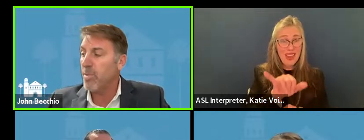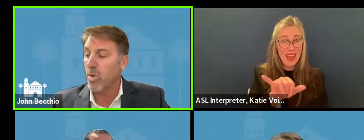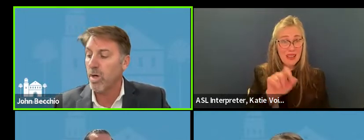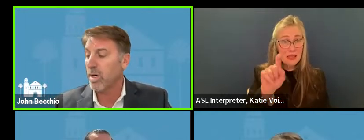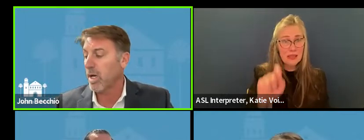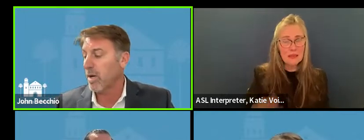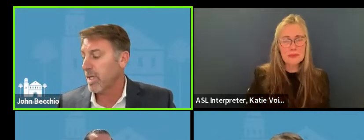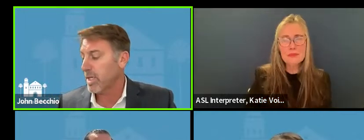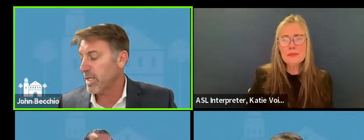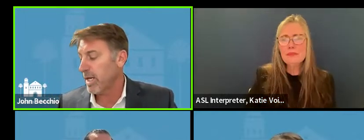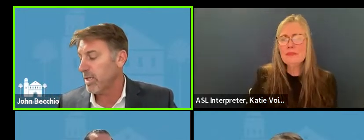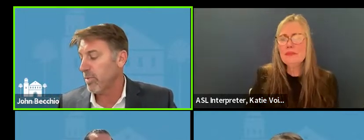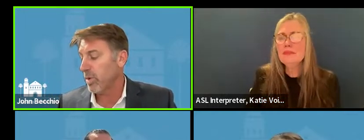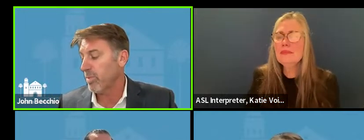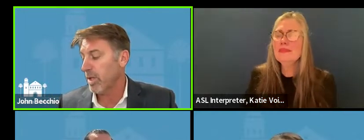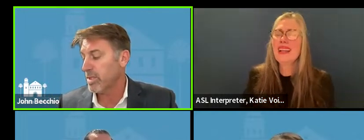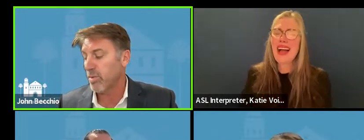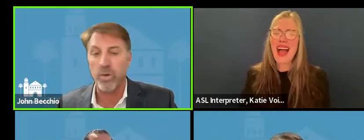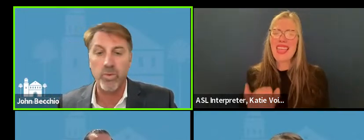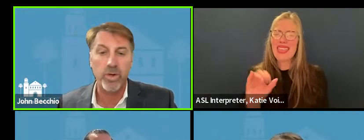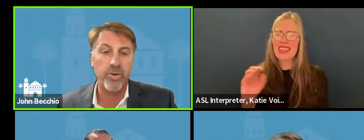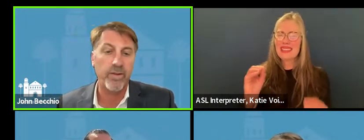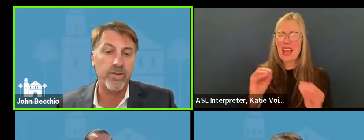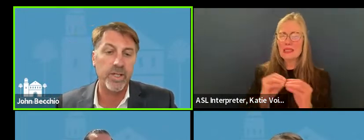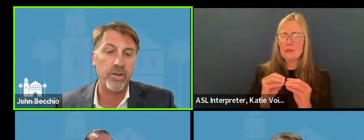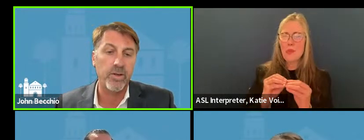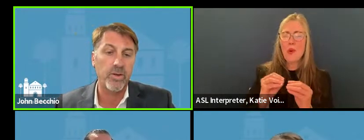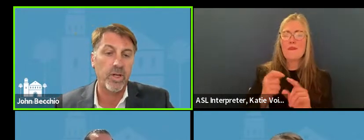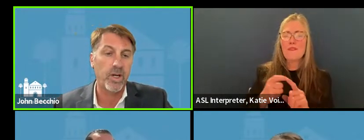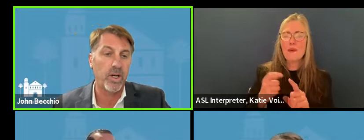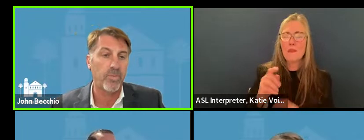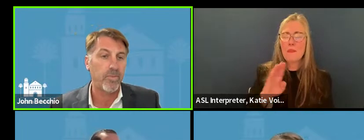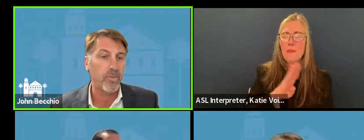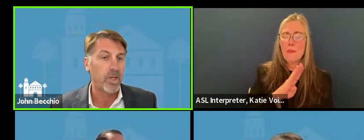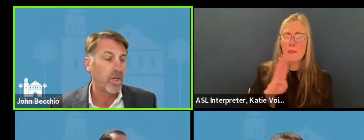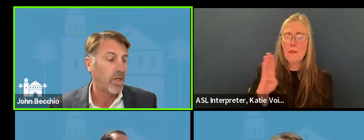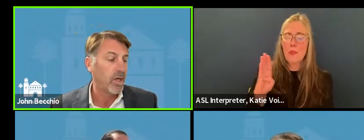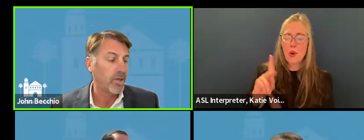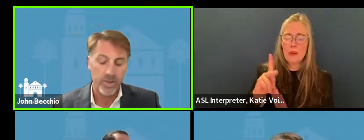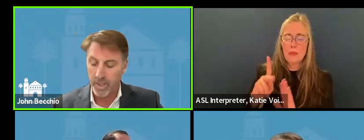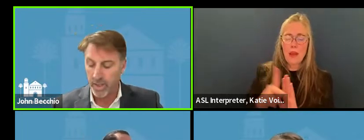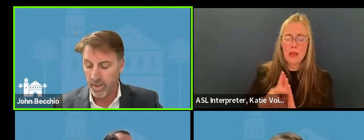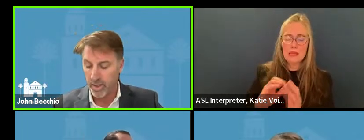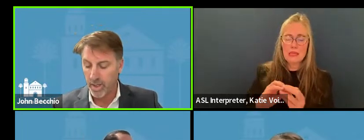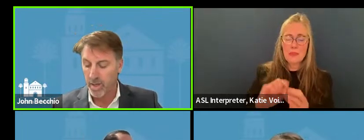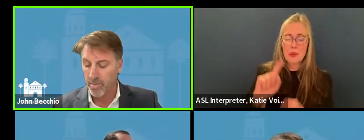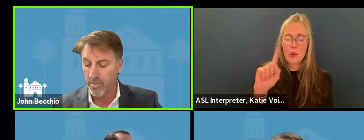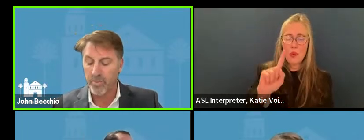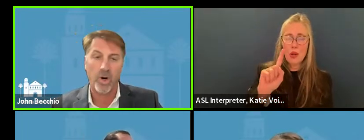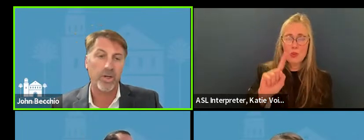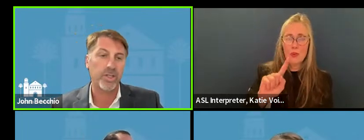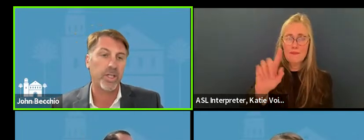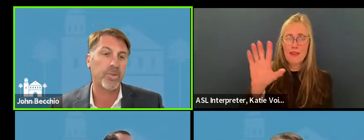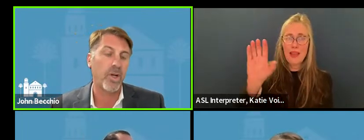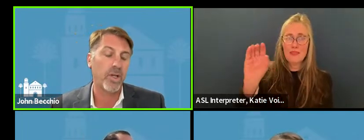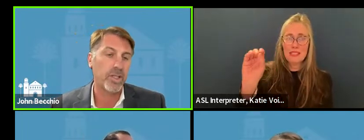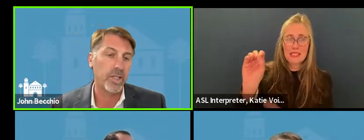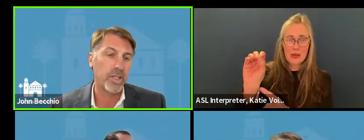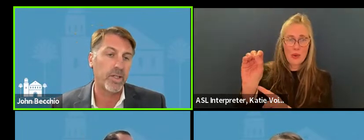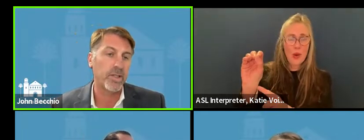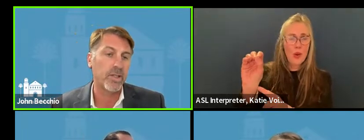be more contained in board policy 1150 under the